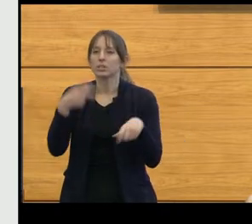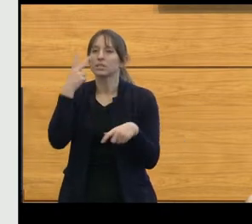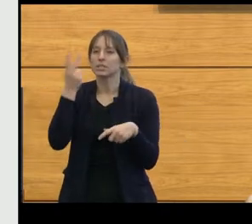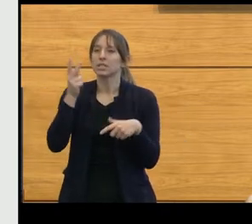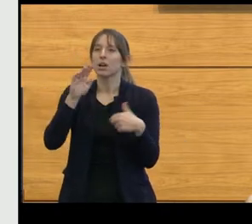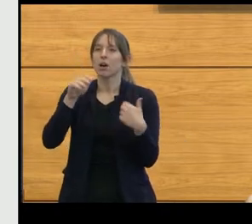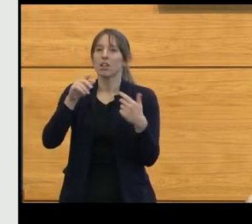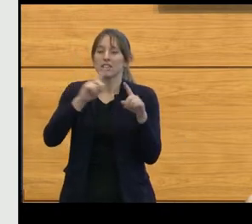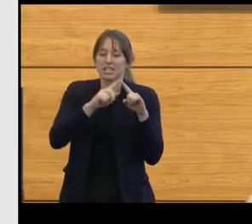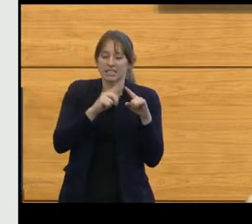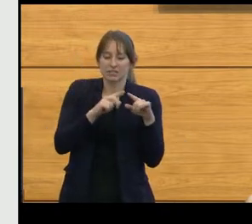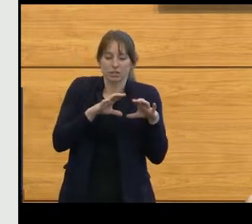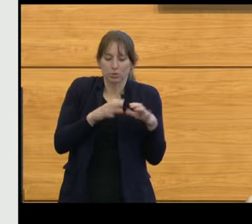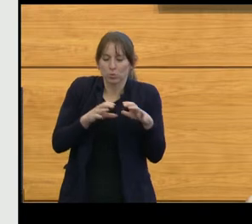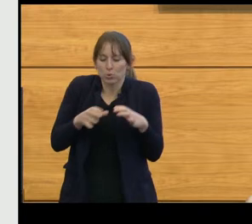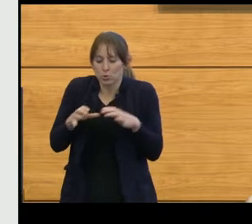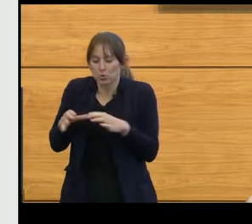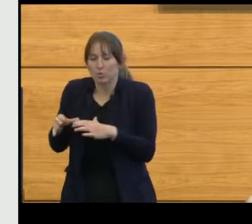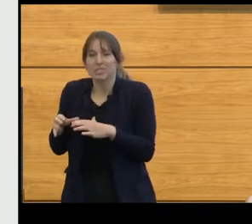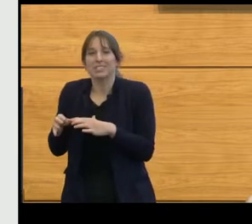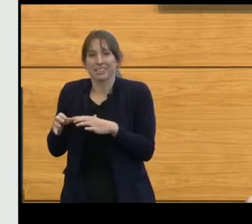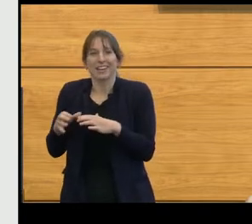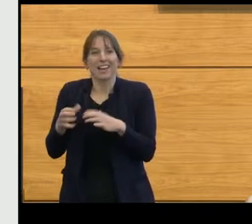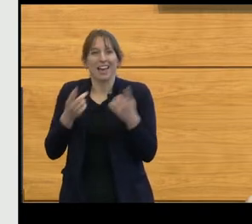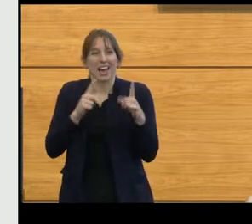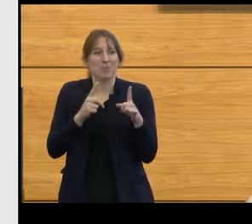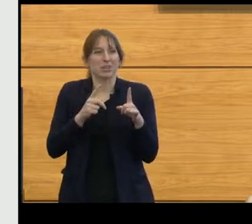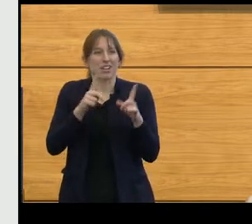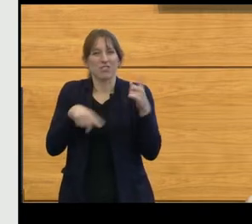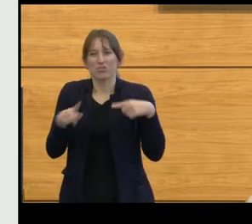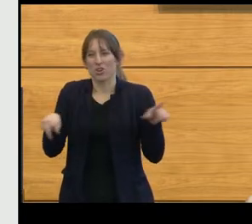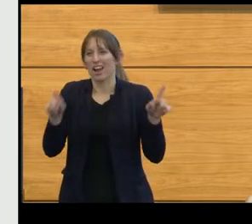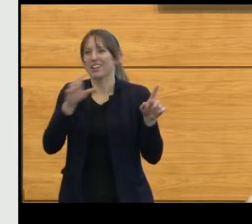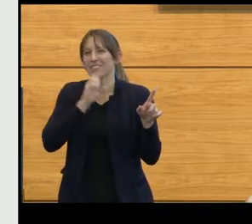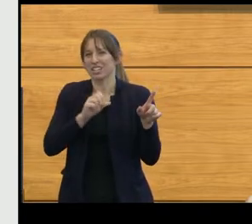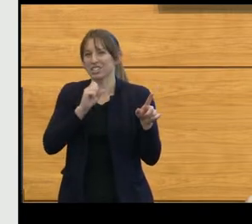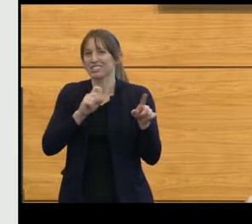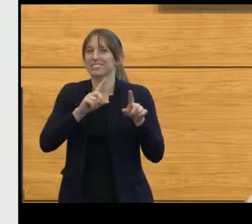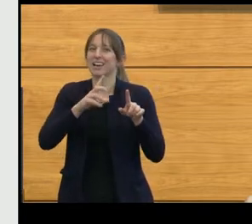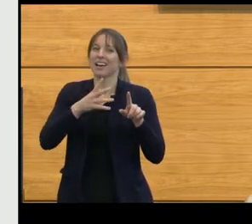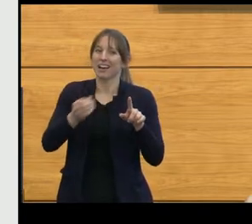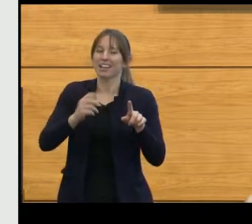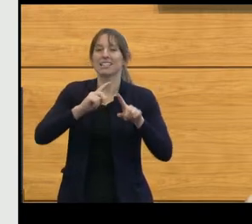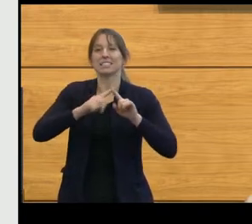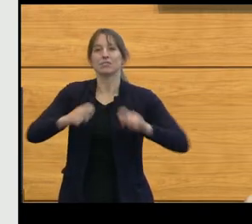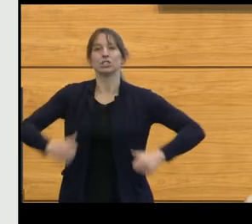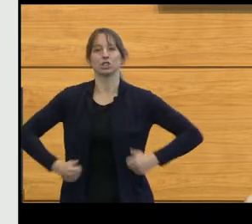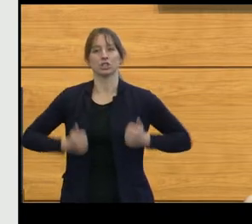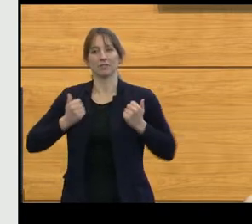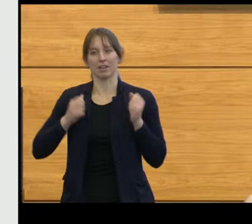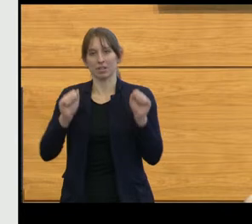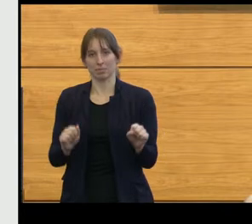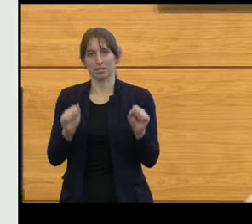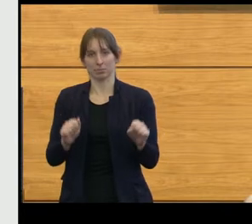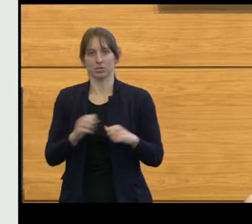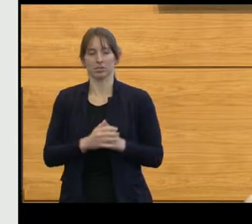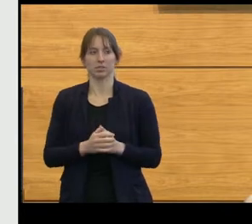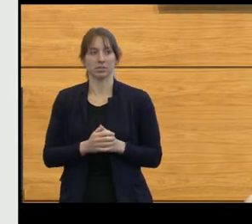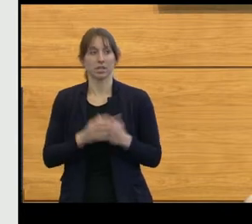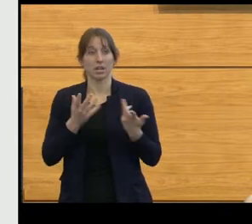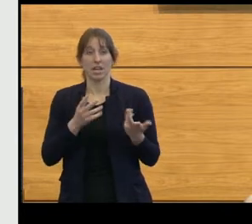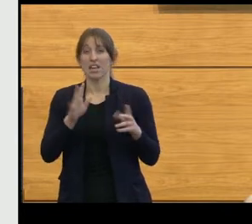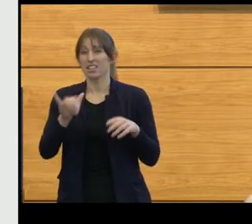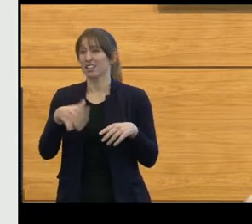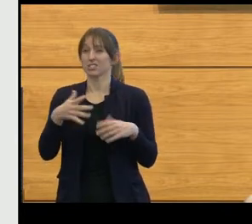subgroups happen at different ages, and they have different survivability. here's a typical patient with a